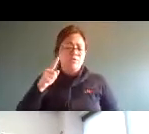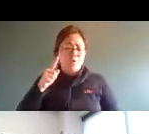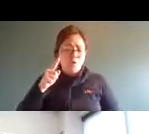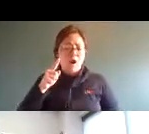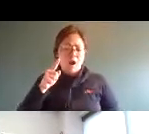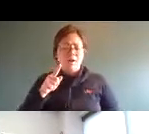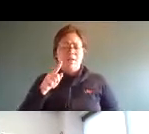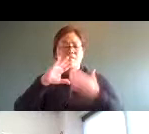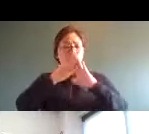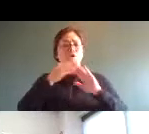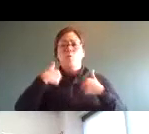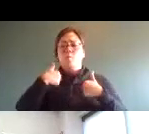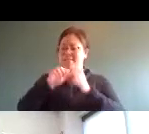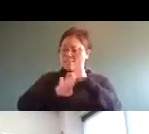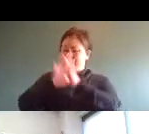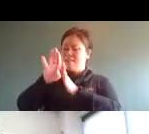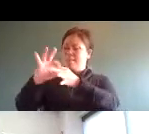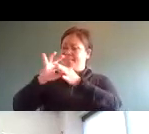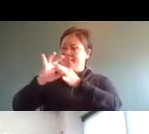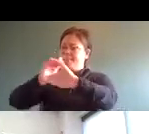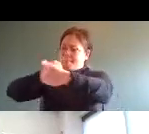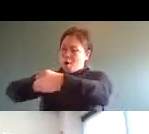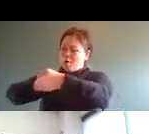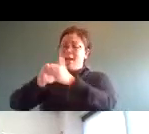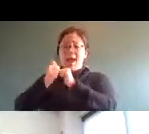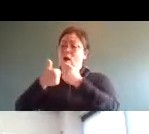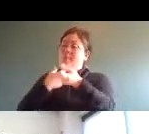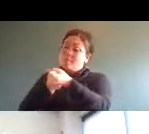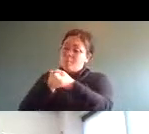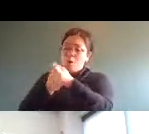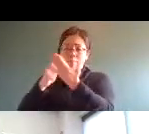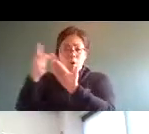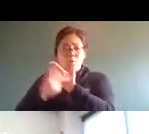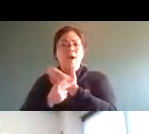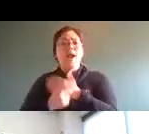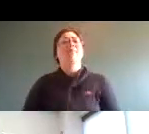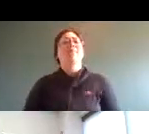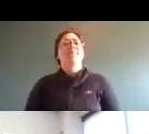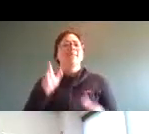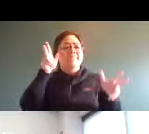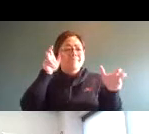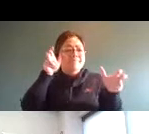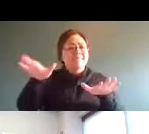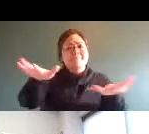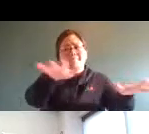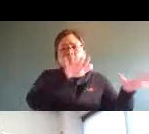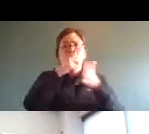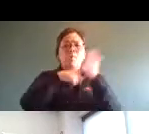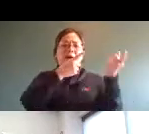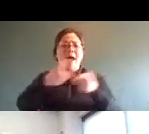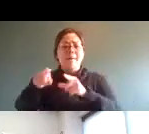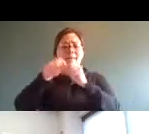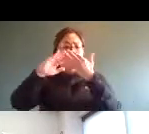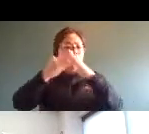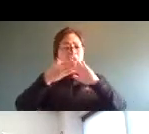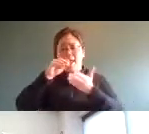really form strong relationships by supporting programs, listening to what's going on in the community, and